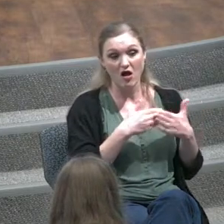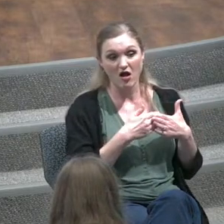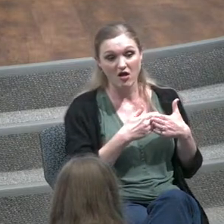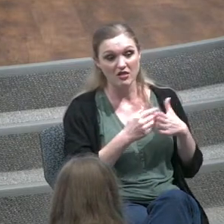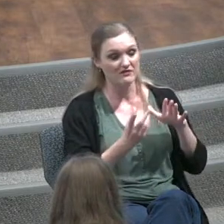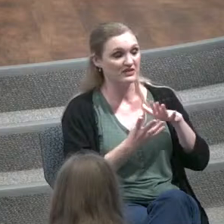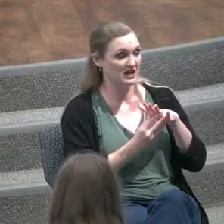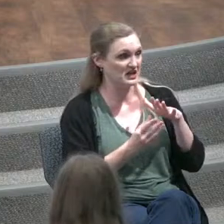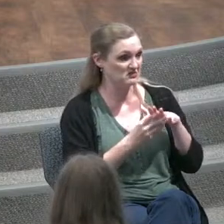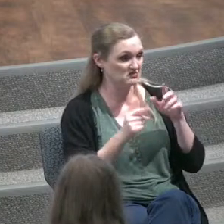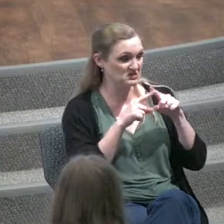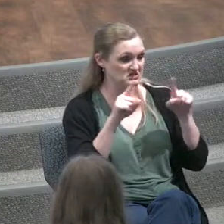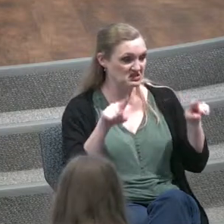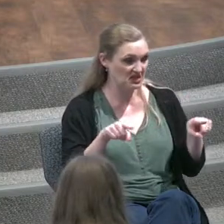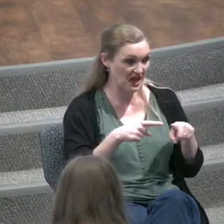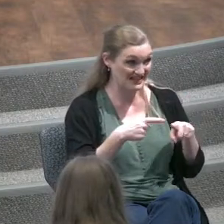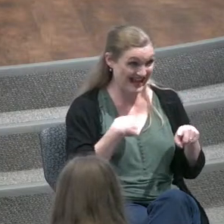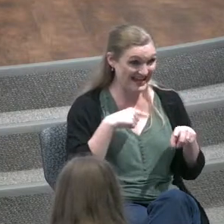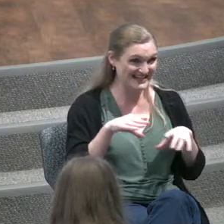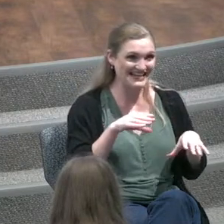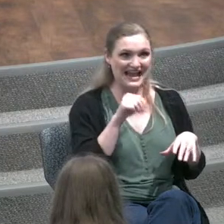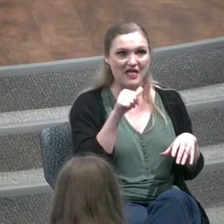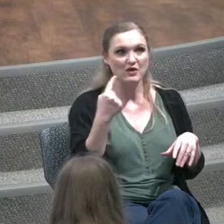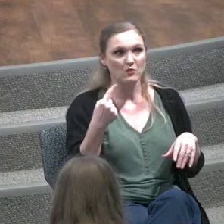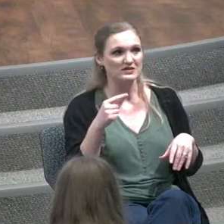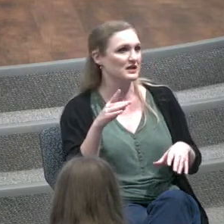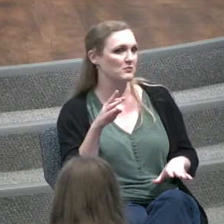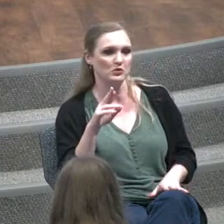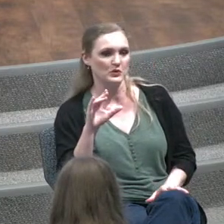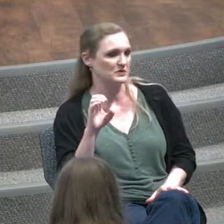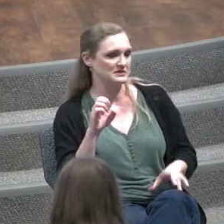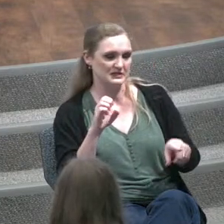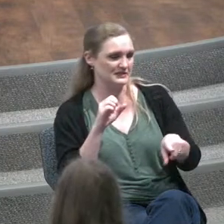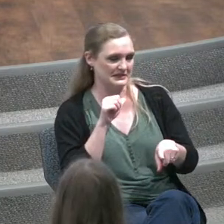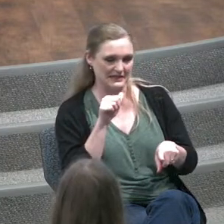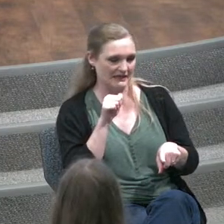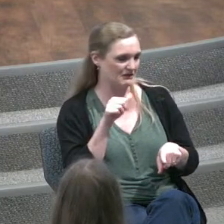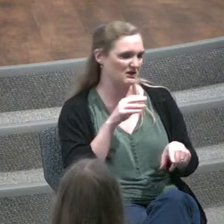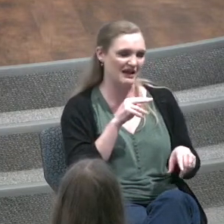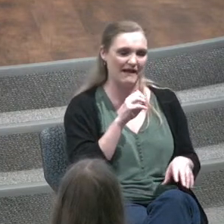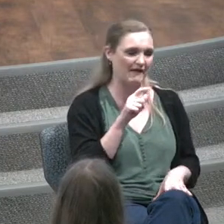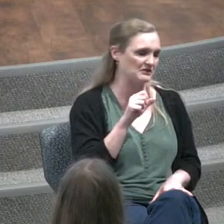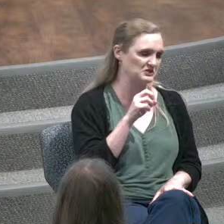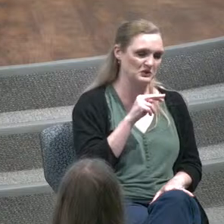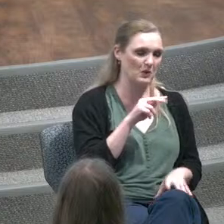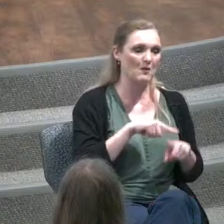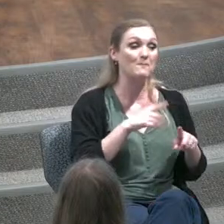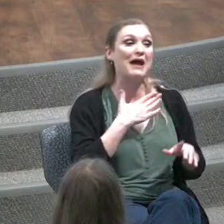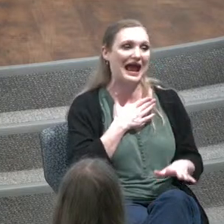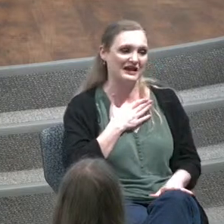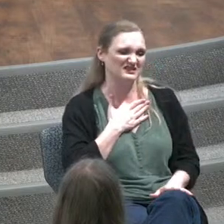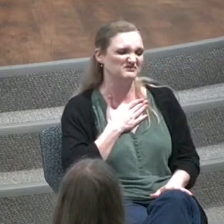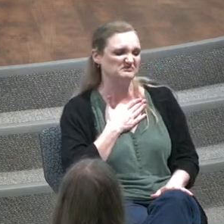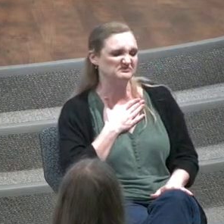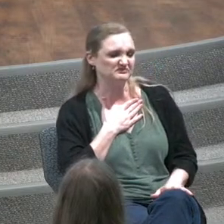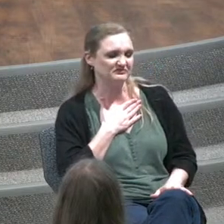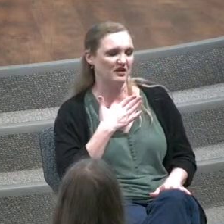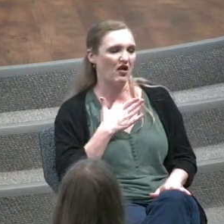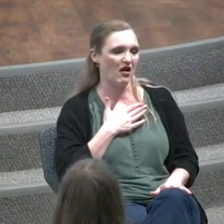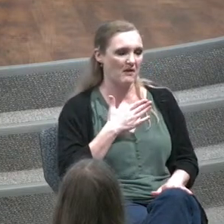of the slides that I did, not the ones that Bruce did or Nelson, but all of the ones that I